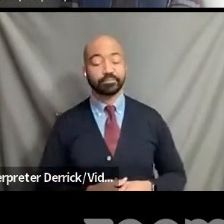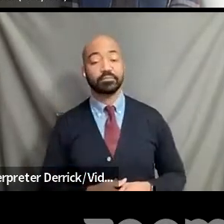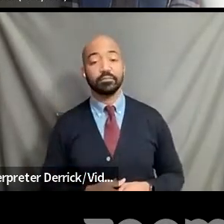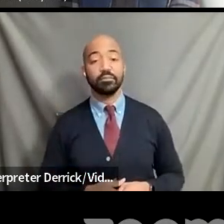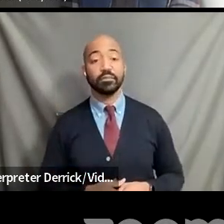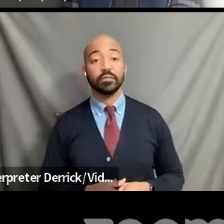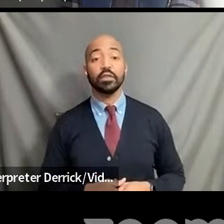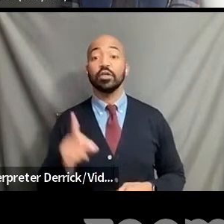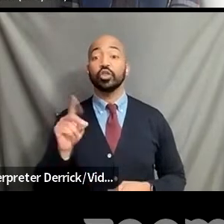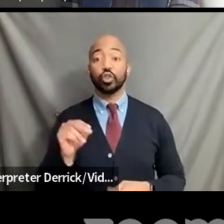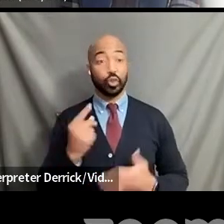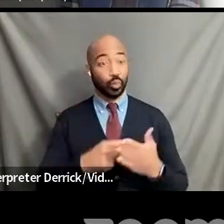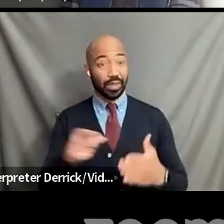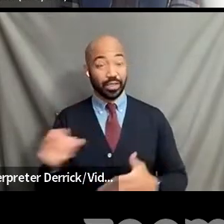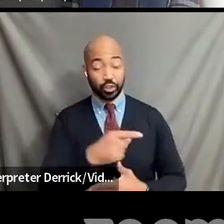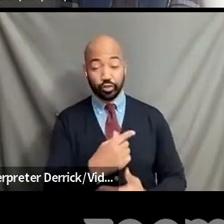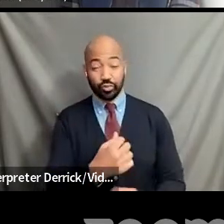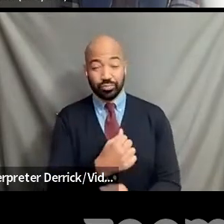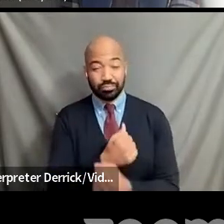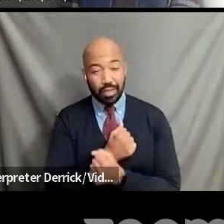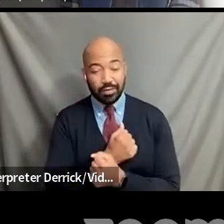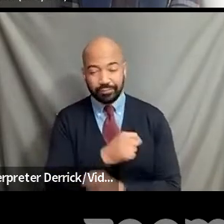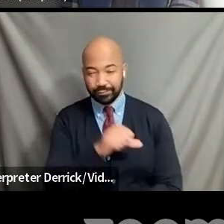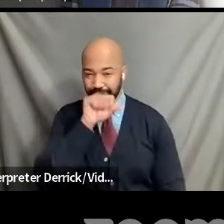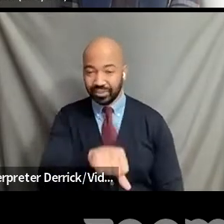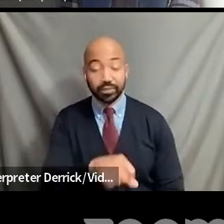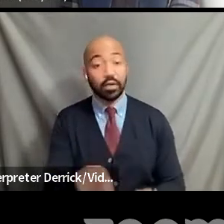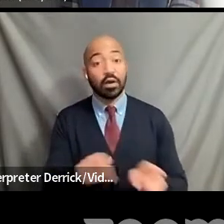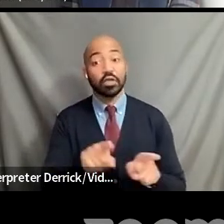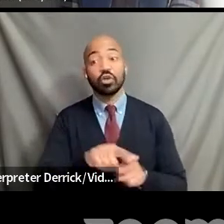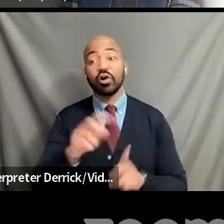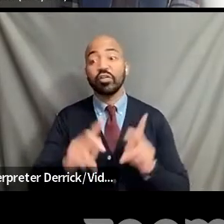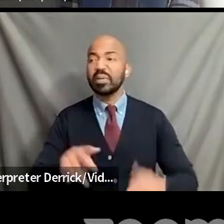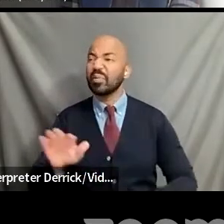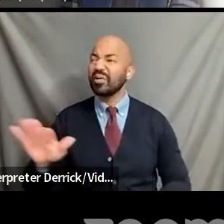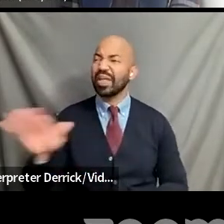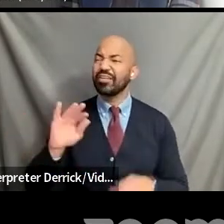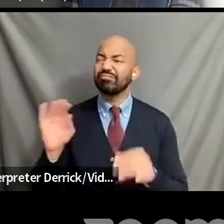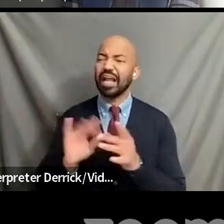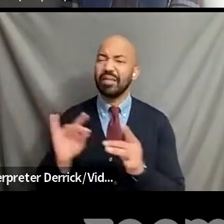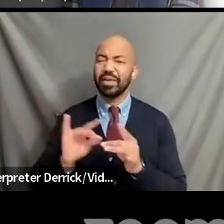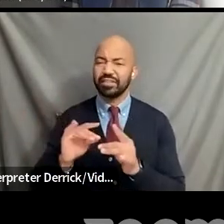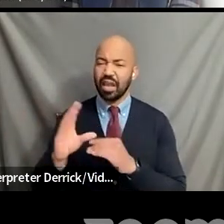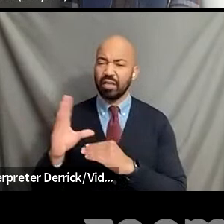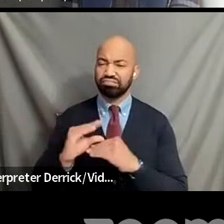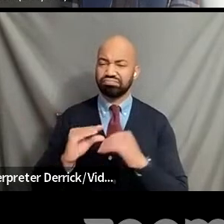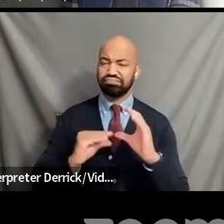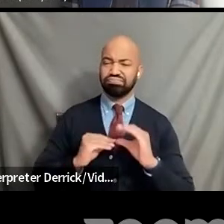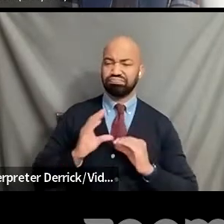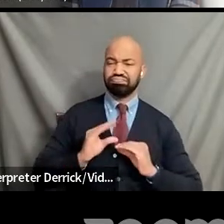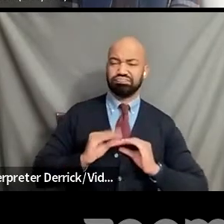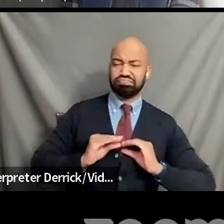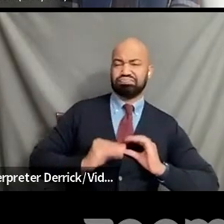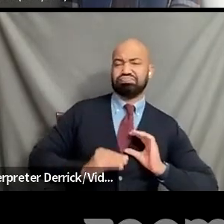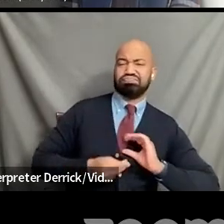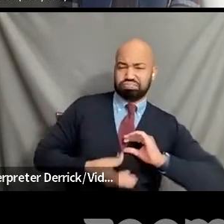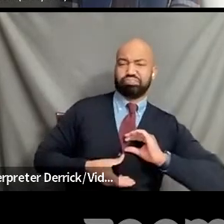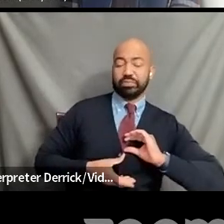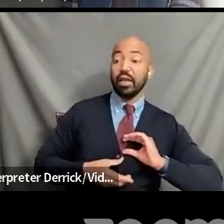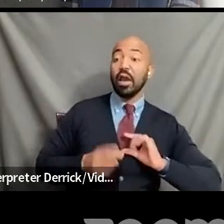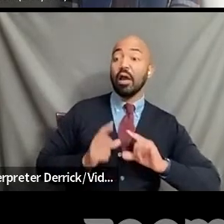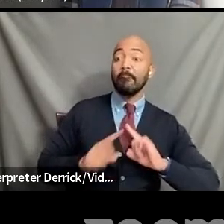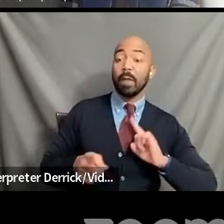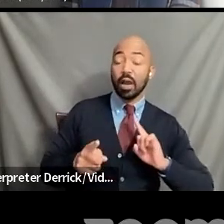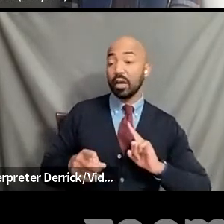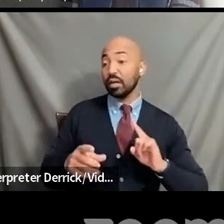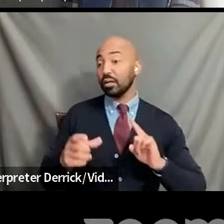don't be discouraged from like whatever people say, or it's like, it's not important. What does this have to do with like